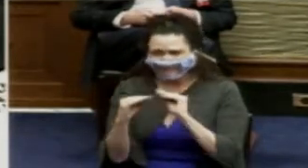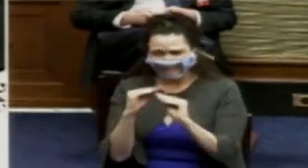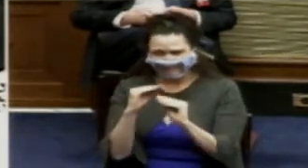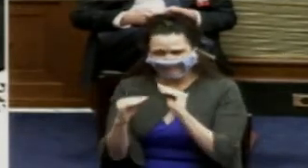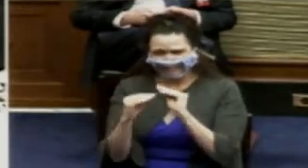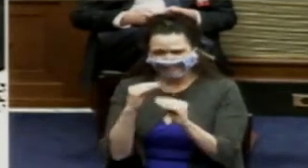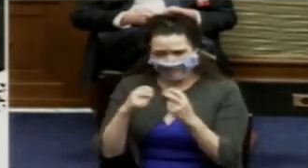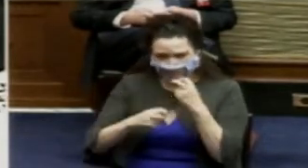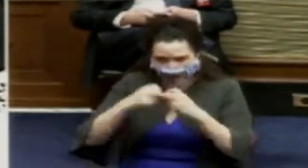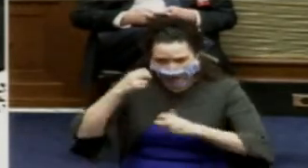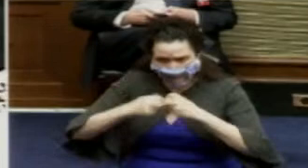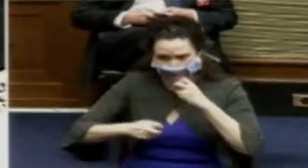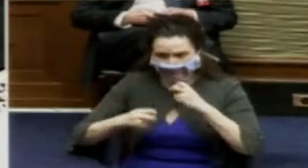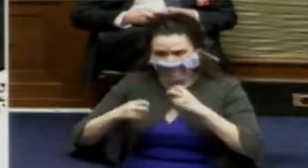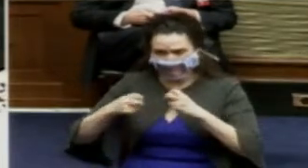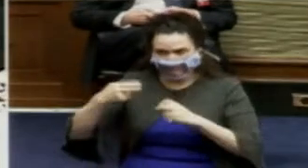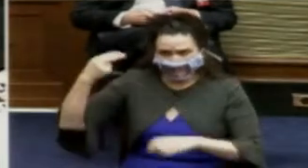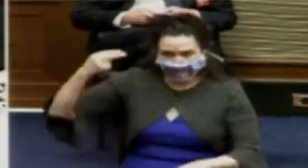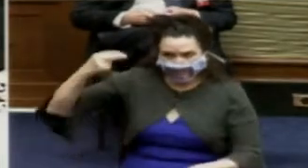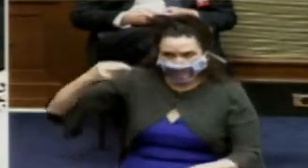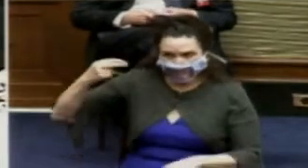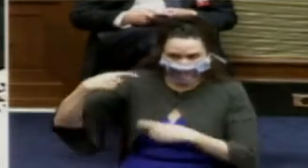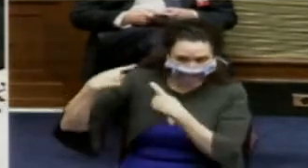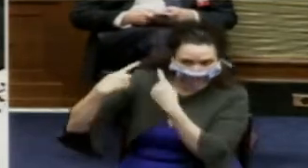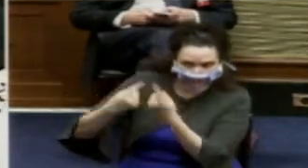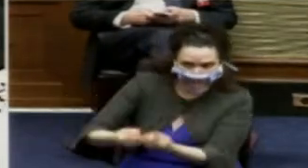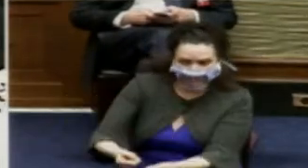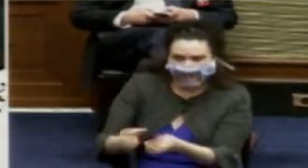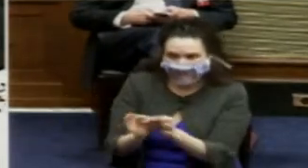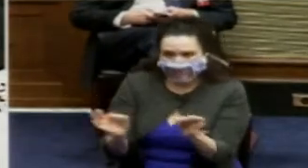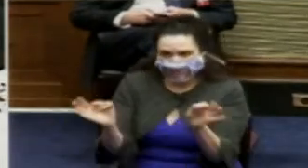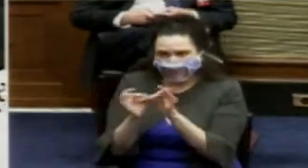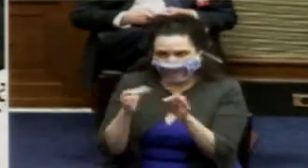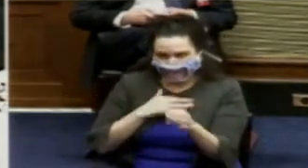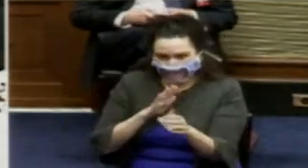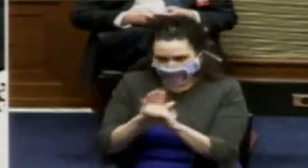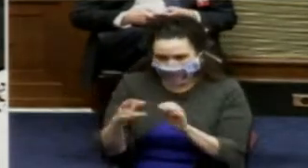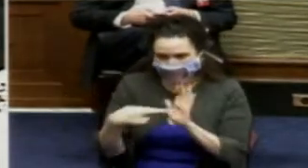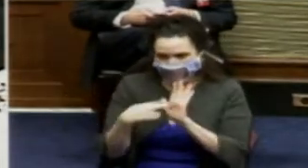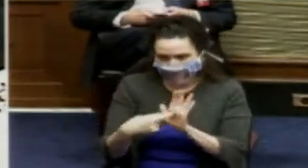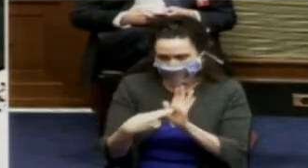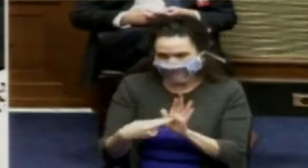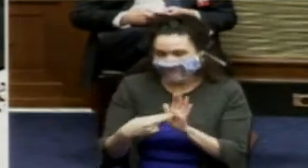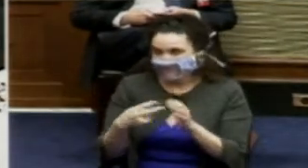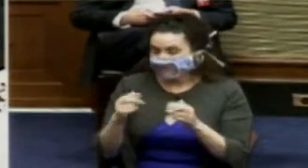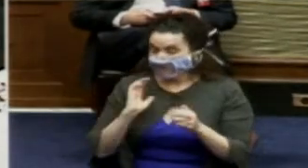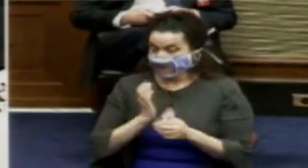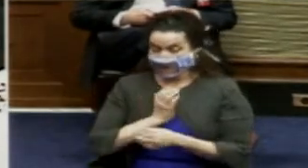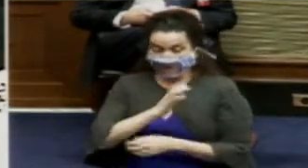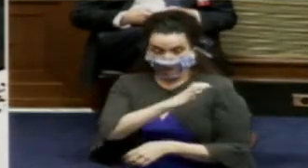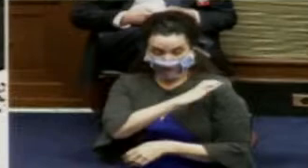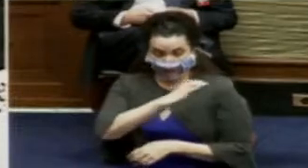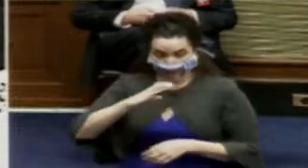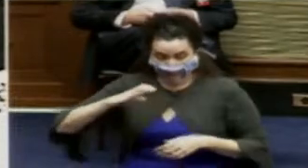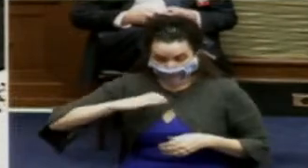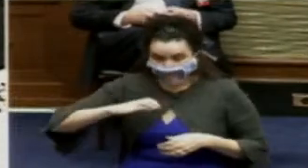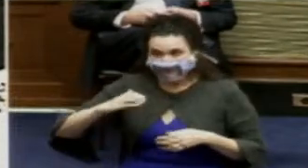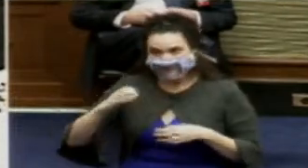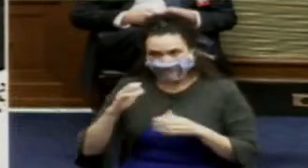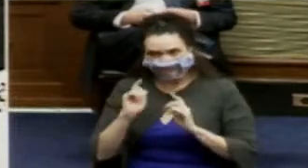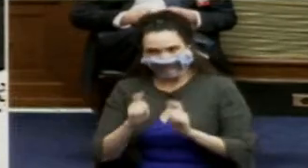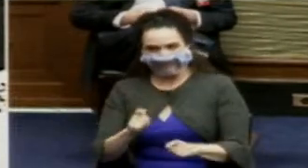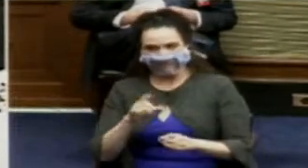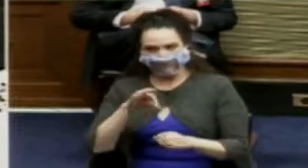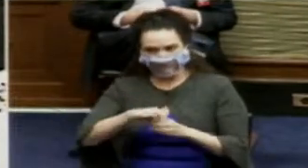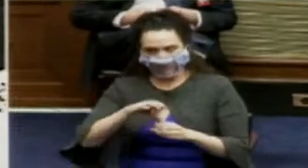history, to make sure that we have full representation with our Congresswoman getting a vote and having 2